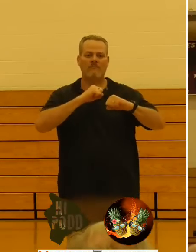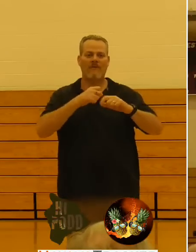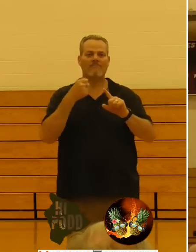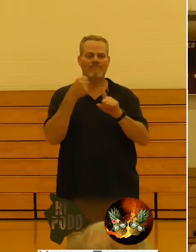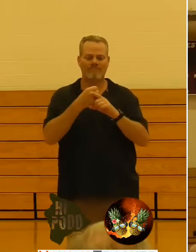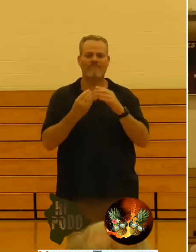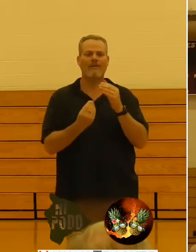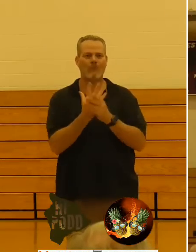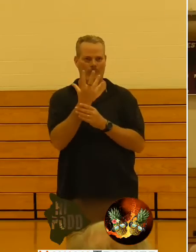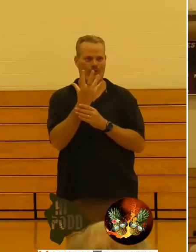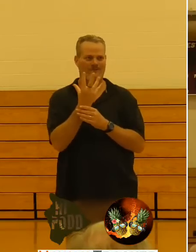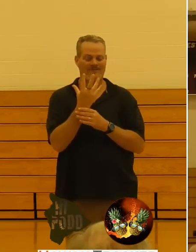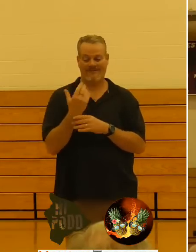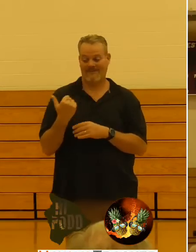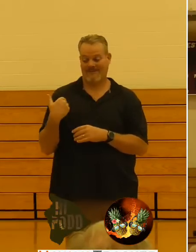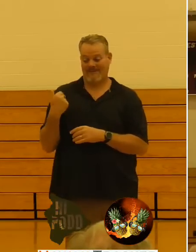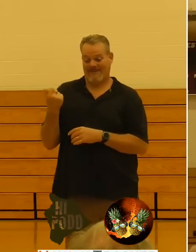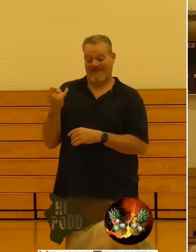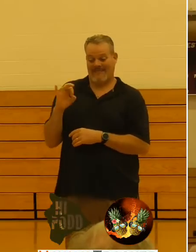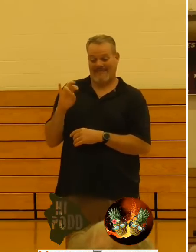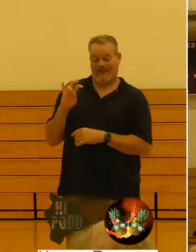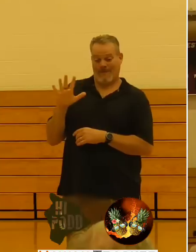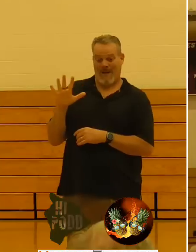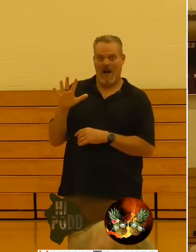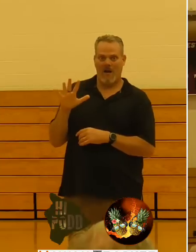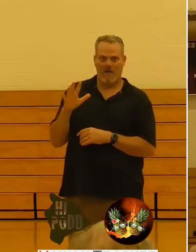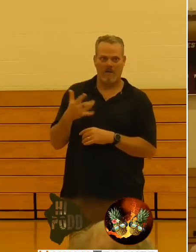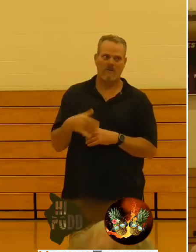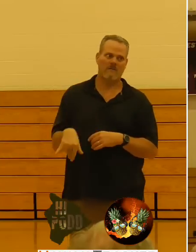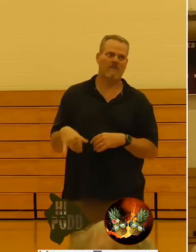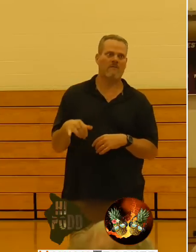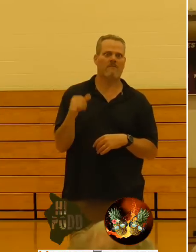in 1975, which was more unusual, we